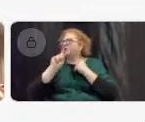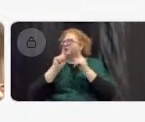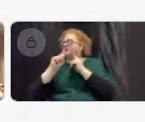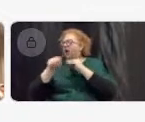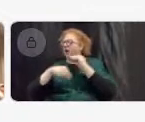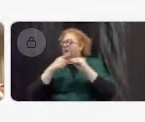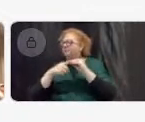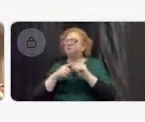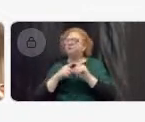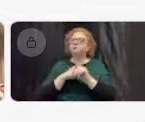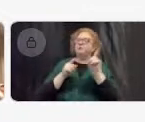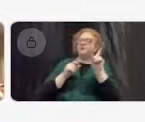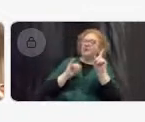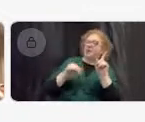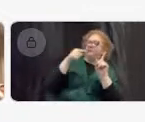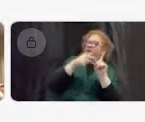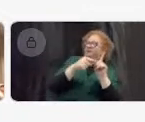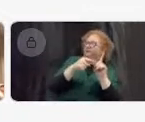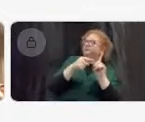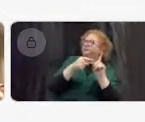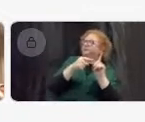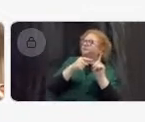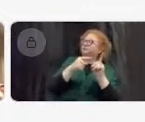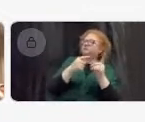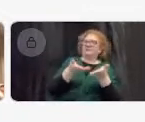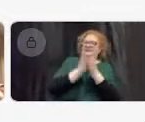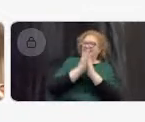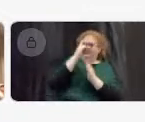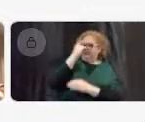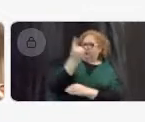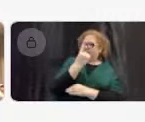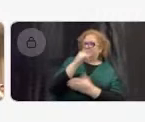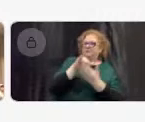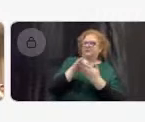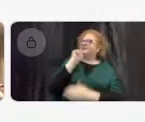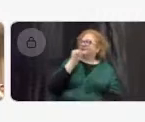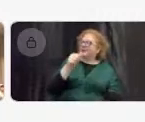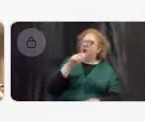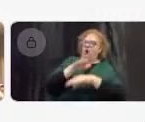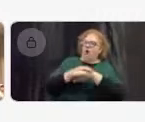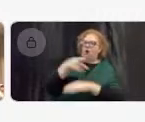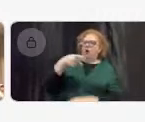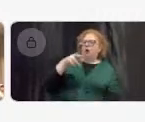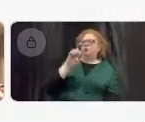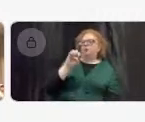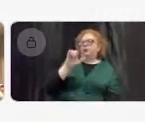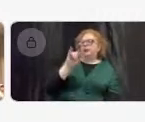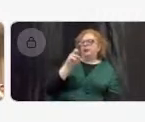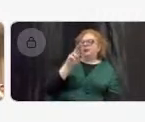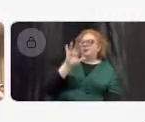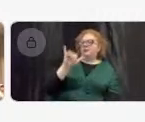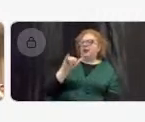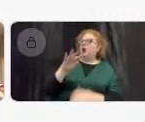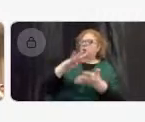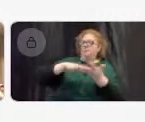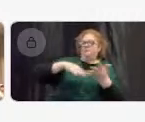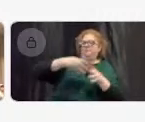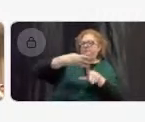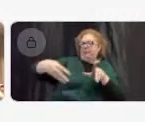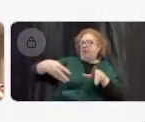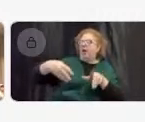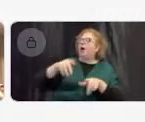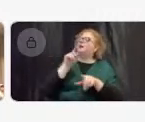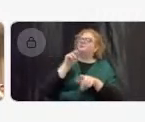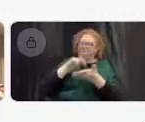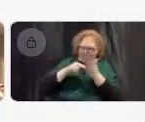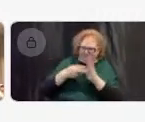currently on the preliminary plat, I think that the preliminary plat will be substantially changed, and that causes a concern for me,